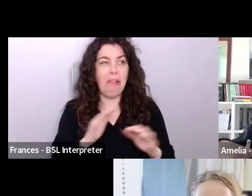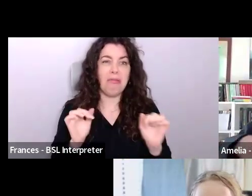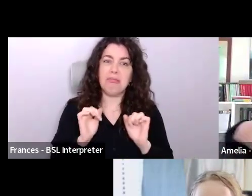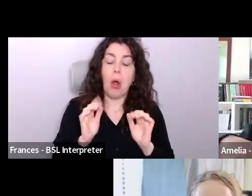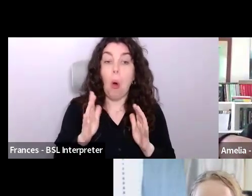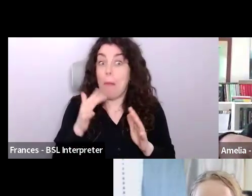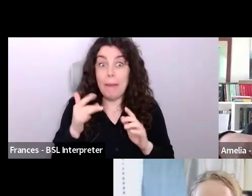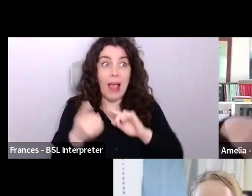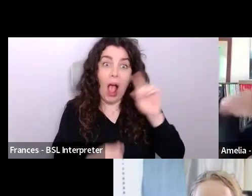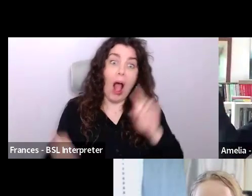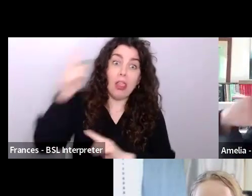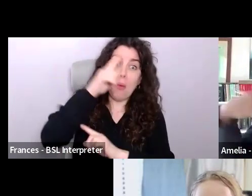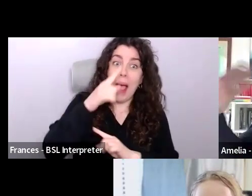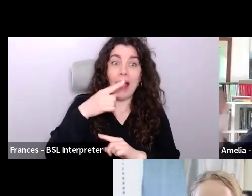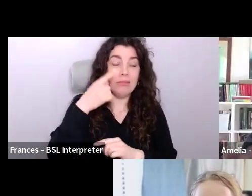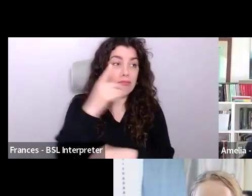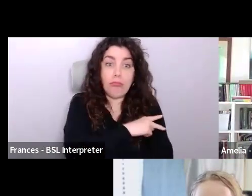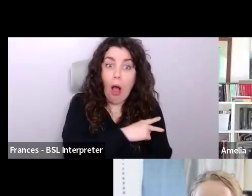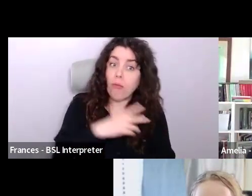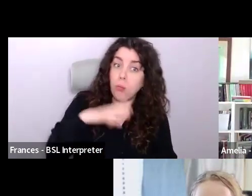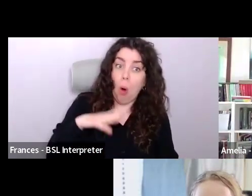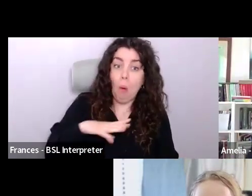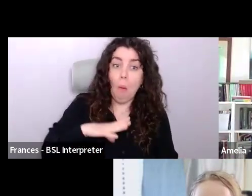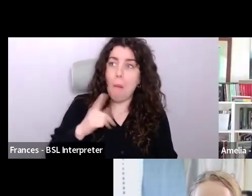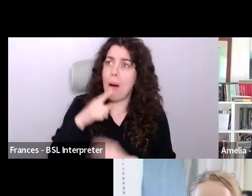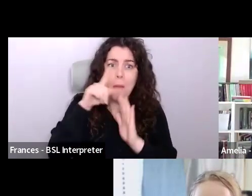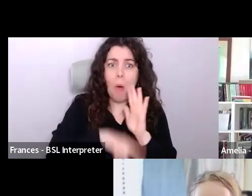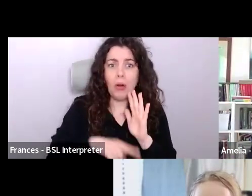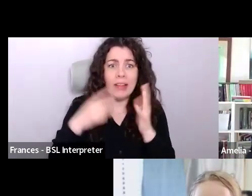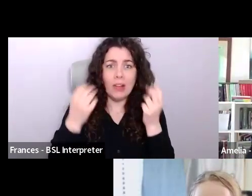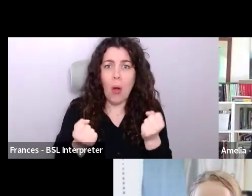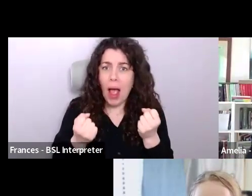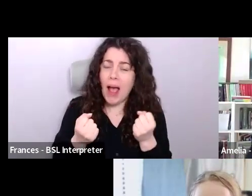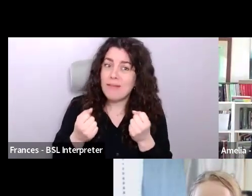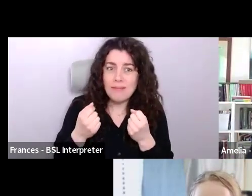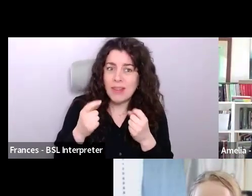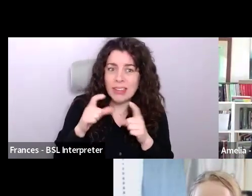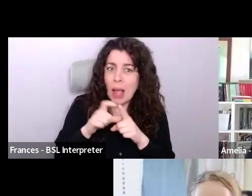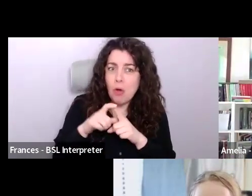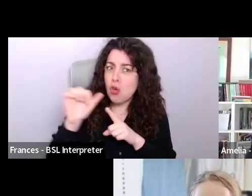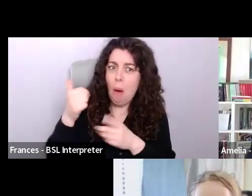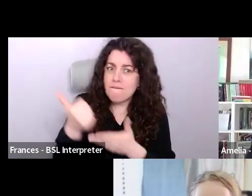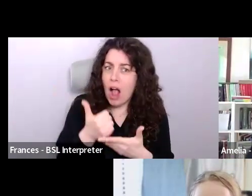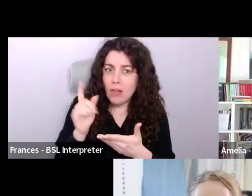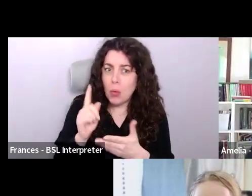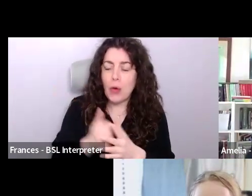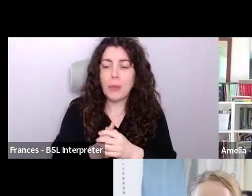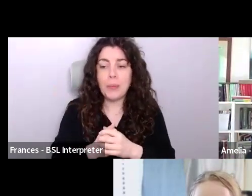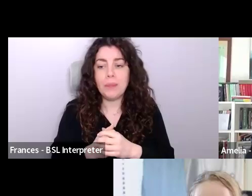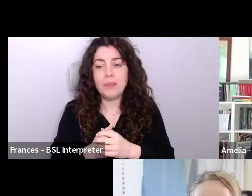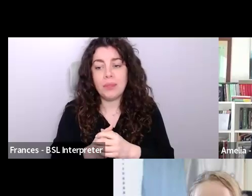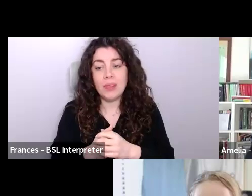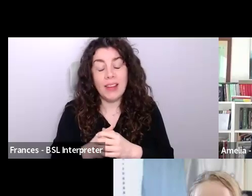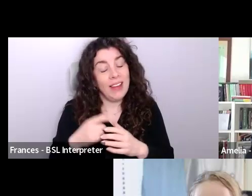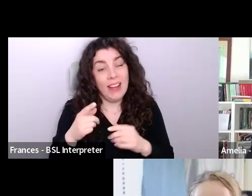on the ground, people really want to make these changes, but the policies aren't there. Sort of, what would be your advice? I think it's a bit of both. I think you do need a